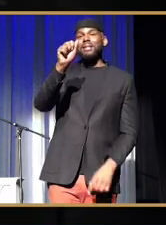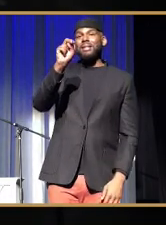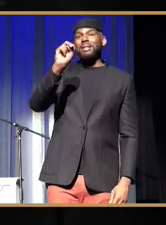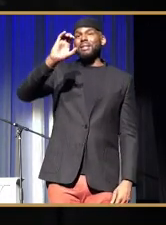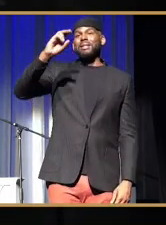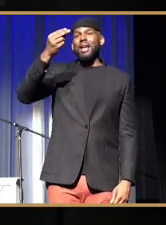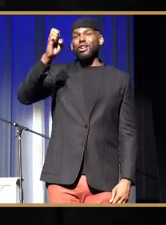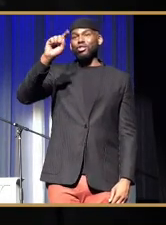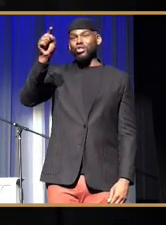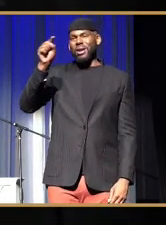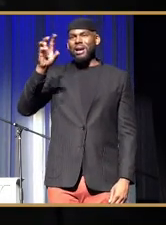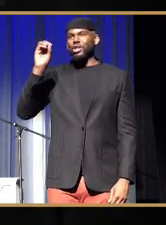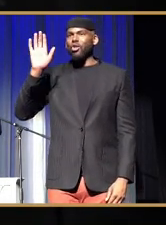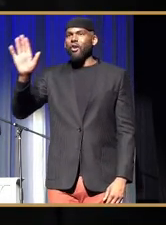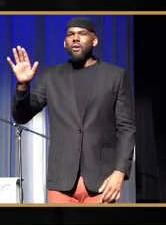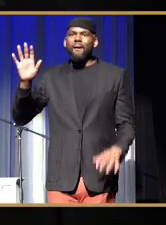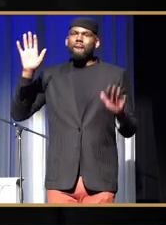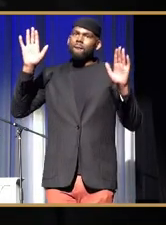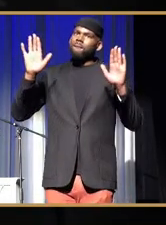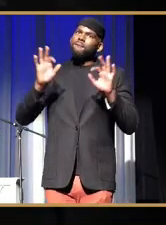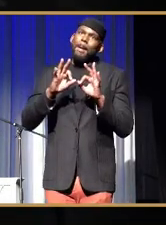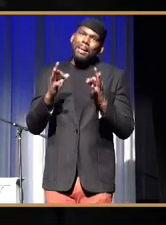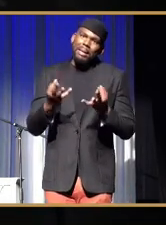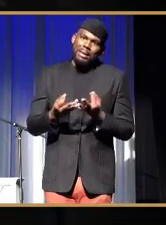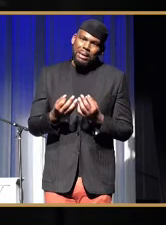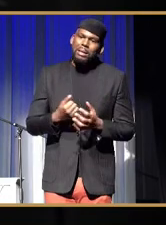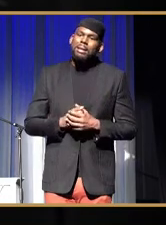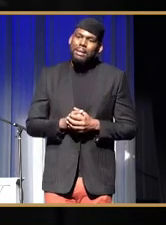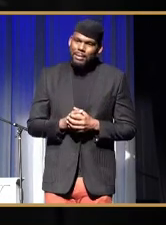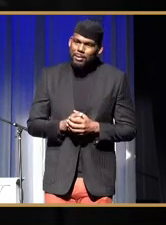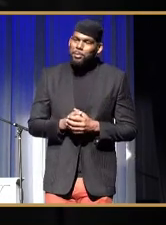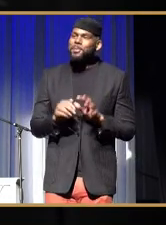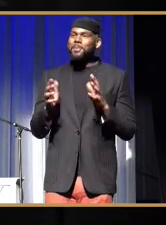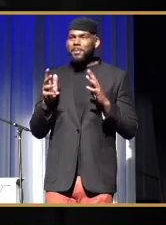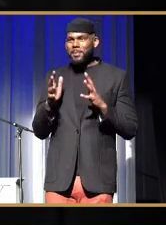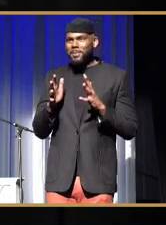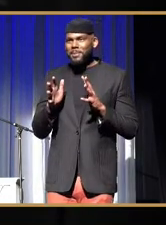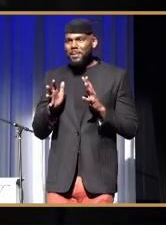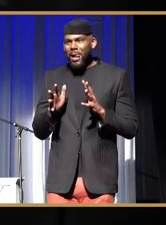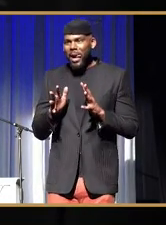incredible family. If we could thank them for their steadfast support.